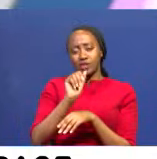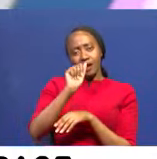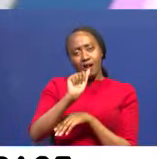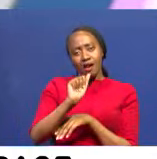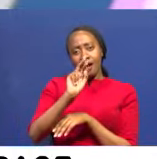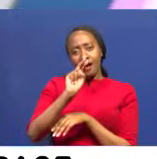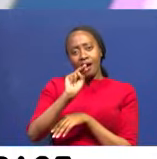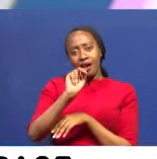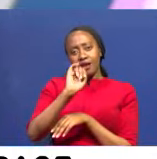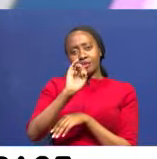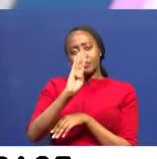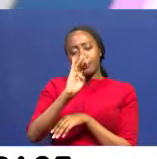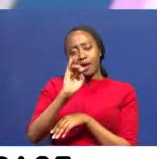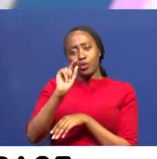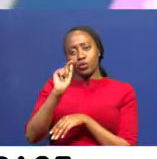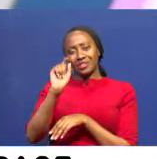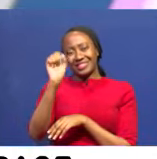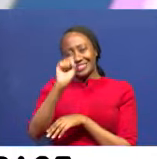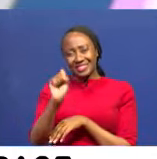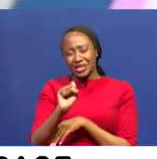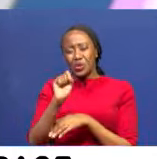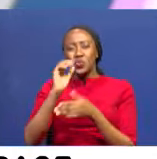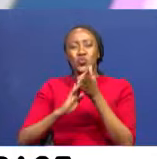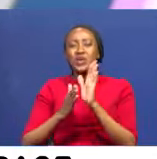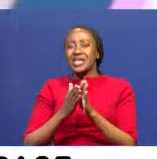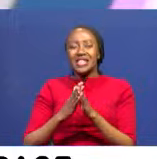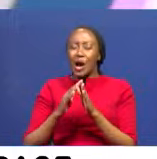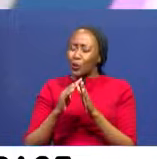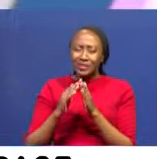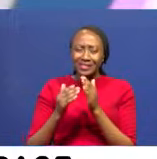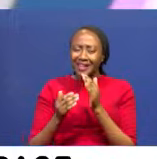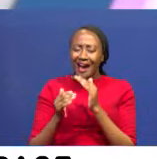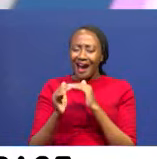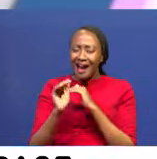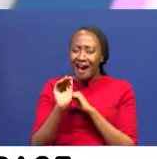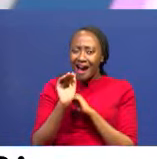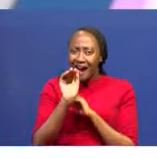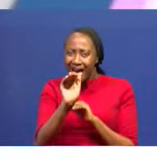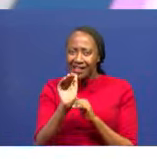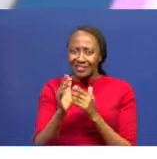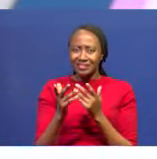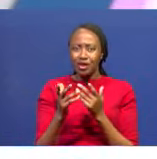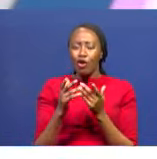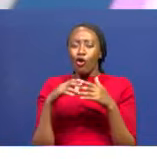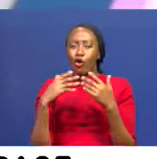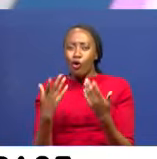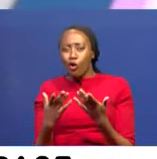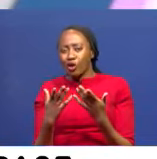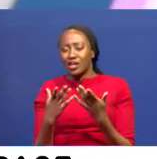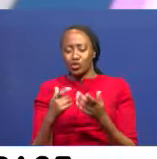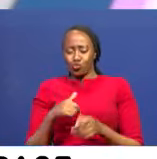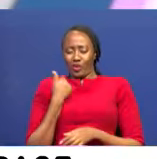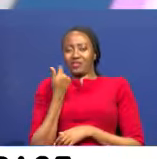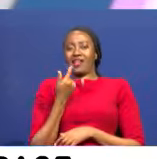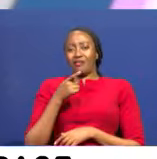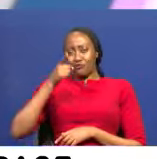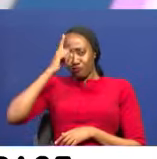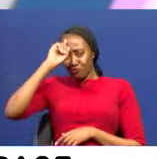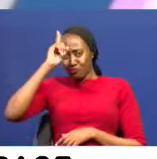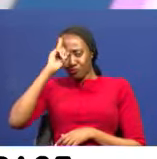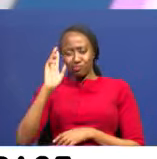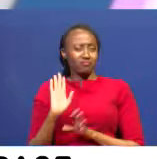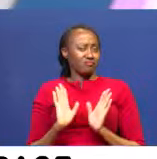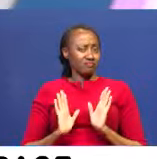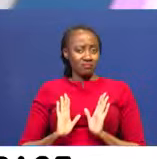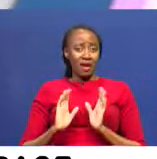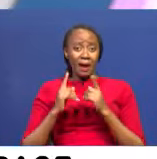the rational aspects of it. I hope the English is a bit, it's not too heavy. It's not too heavy. Then that